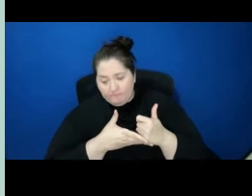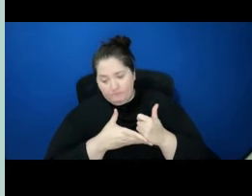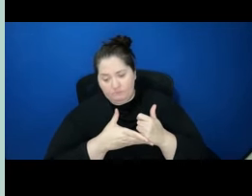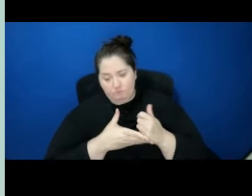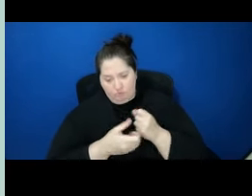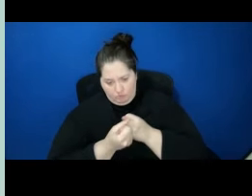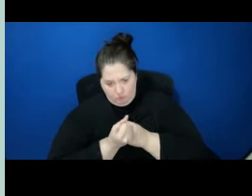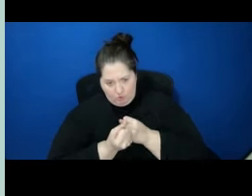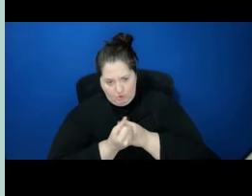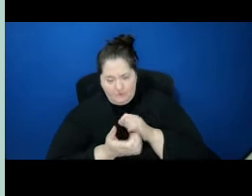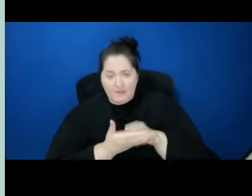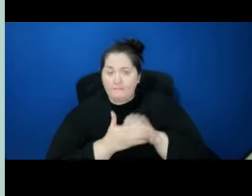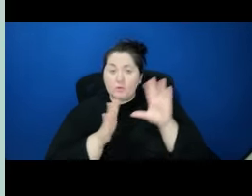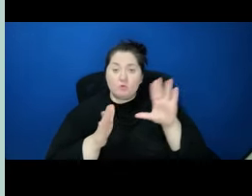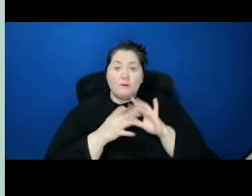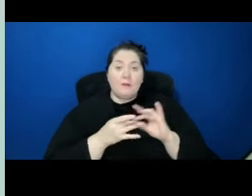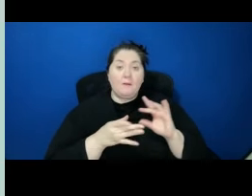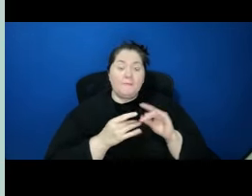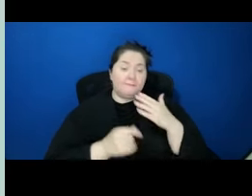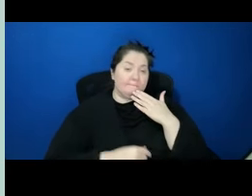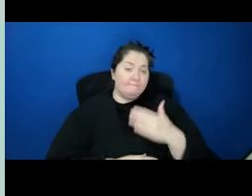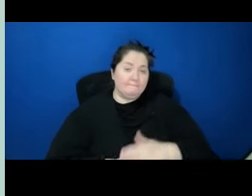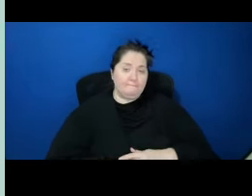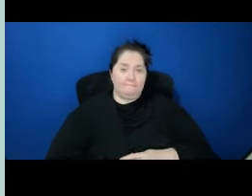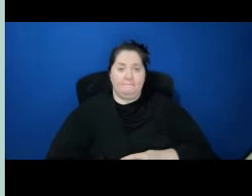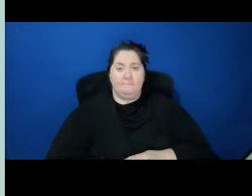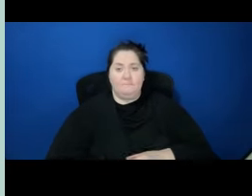promote that, that would be a great comment.